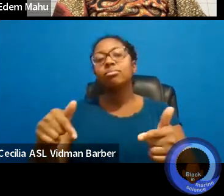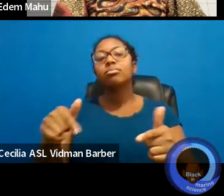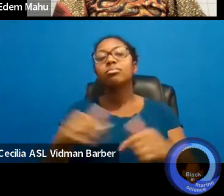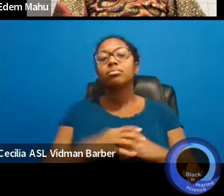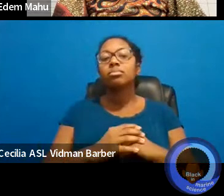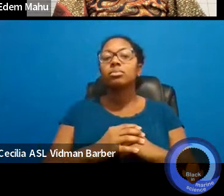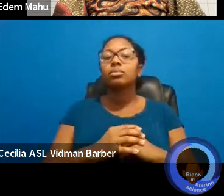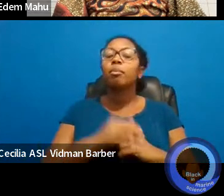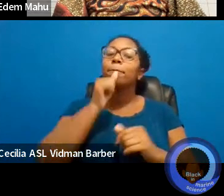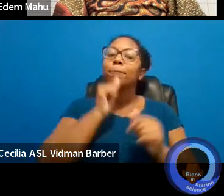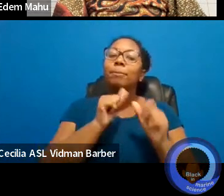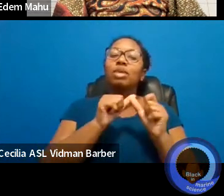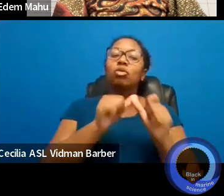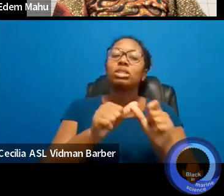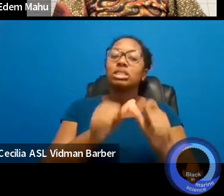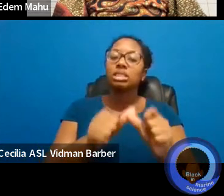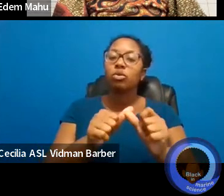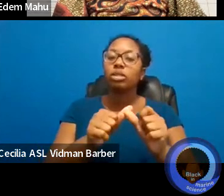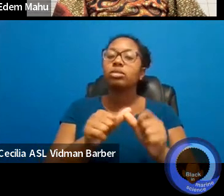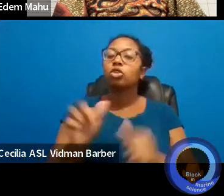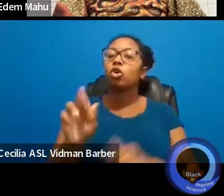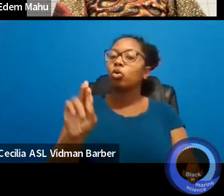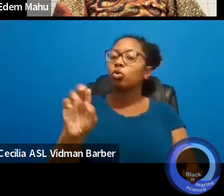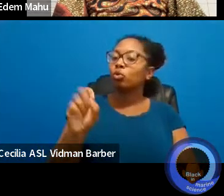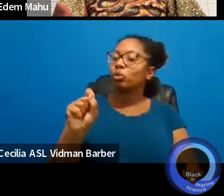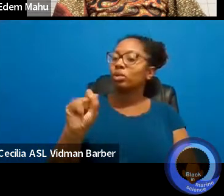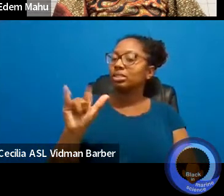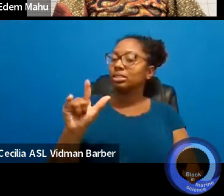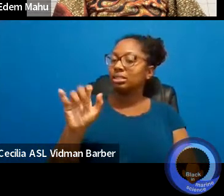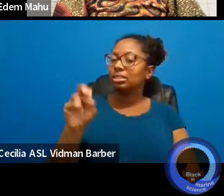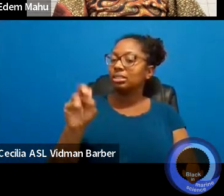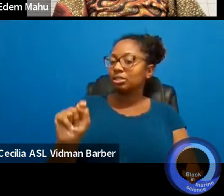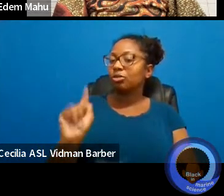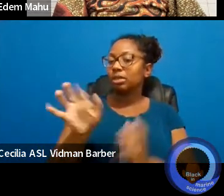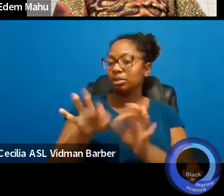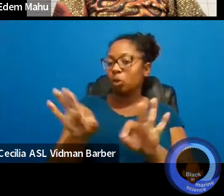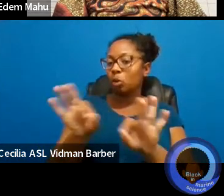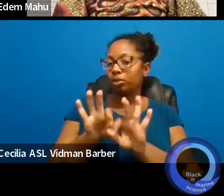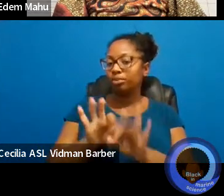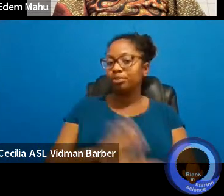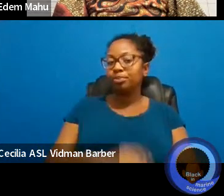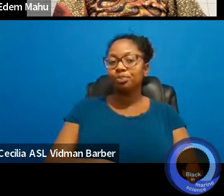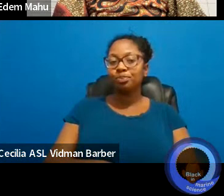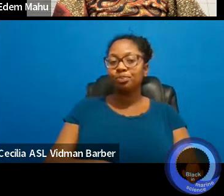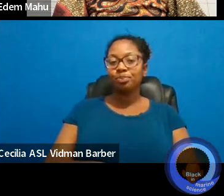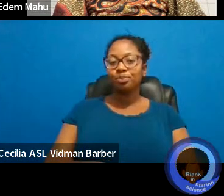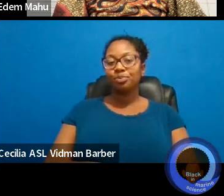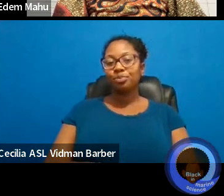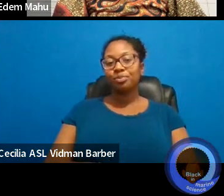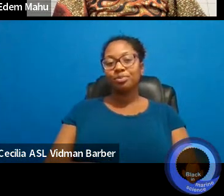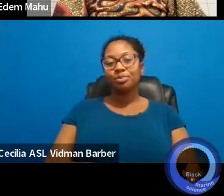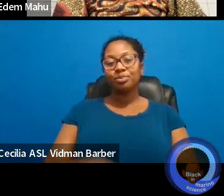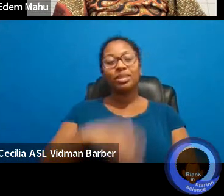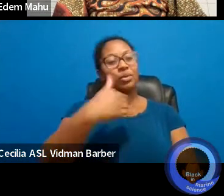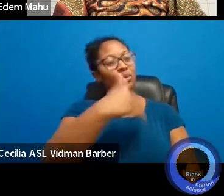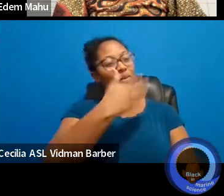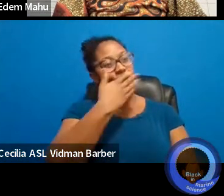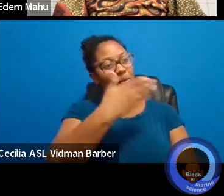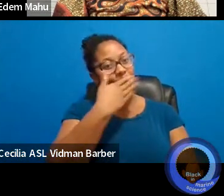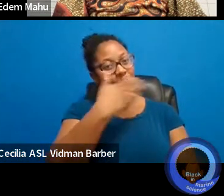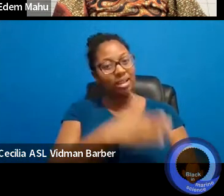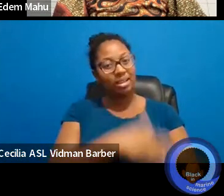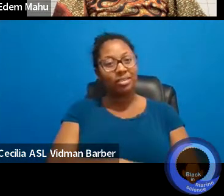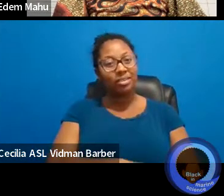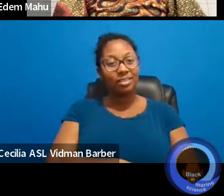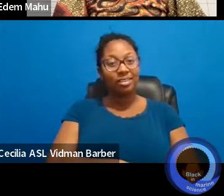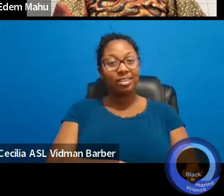be resilient. Be resilient. Wow. Thank you for that. You made a